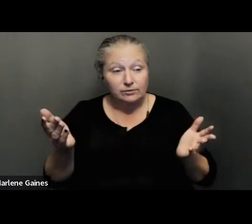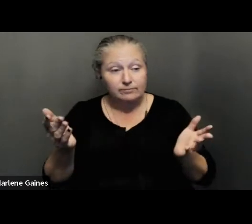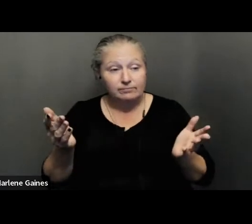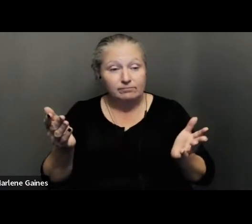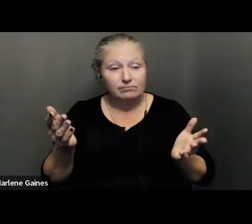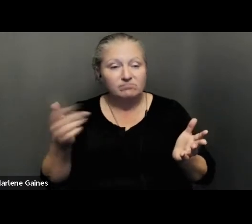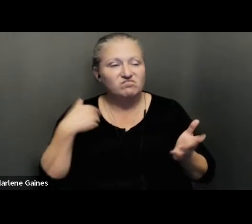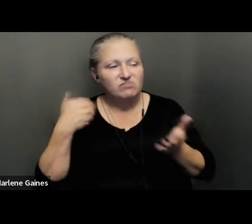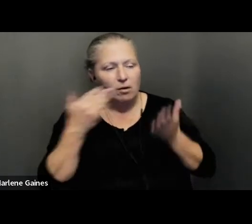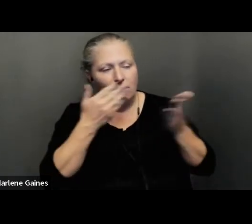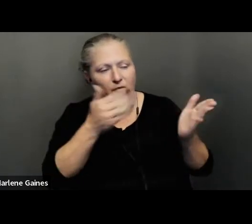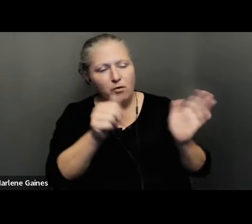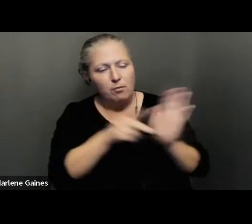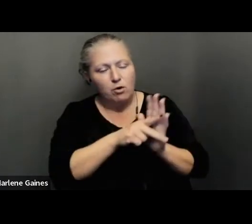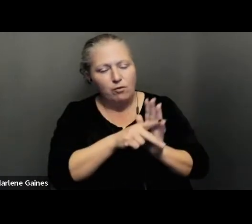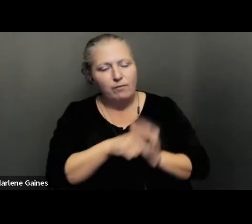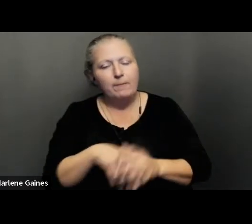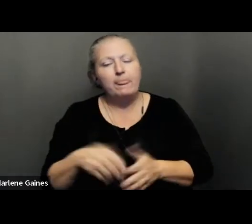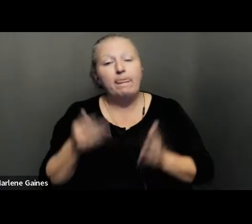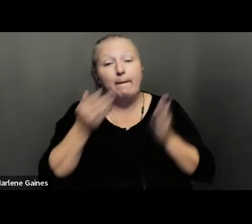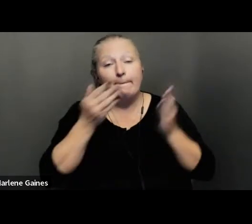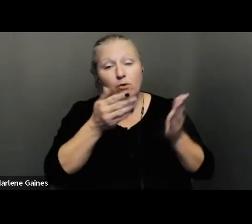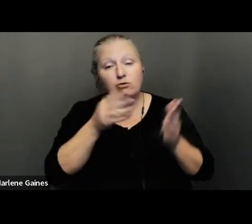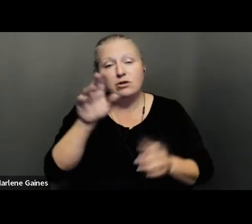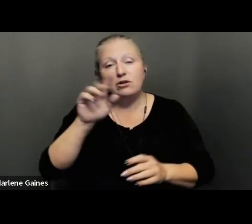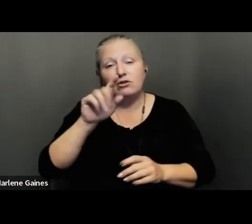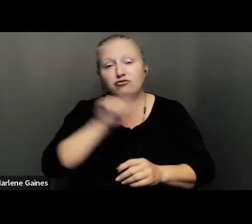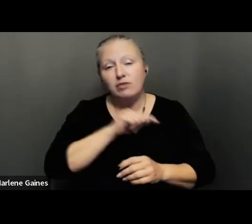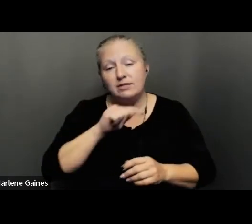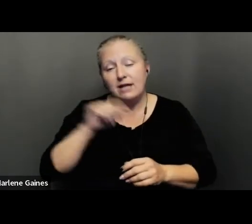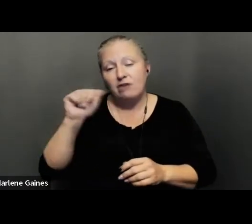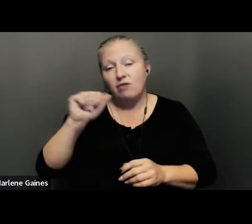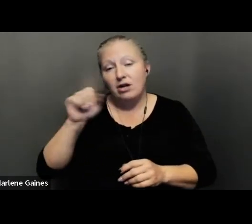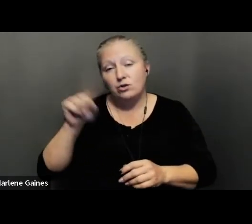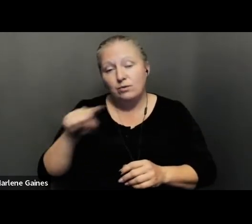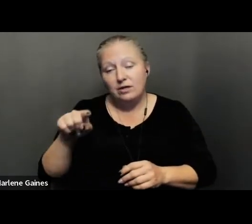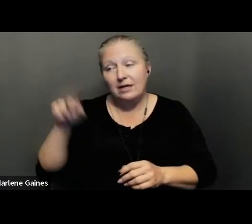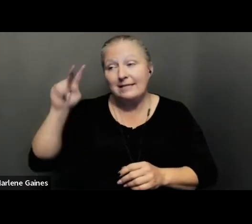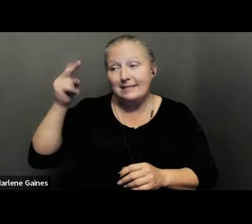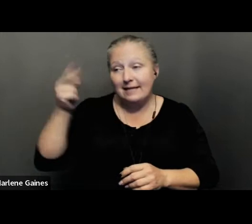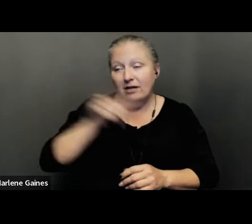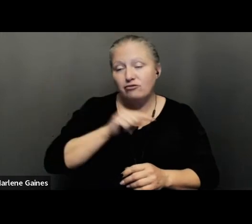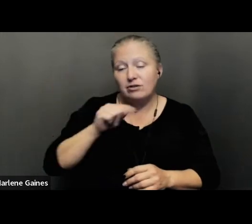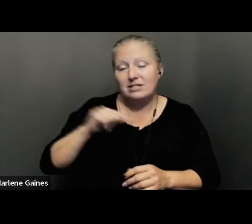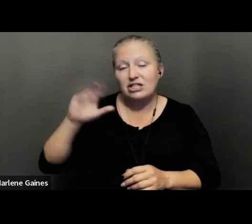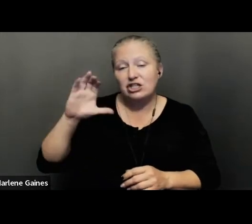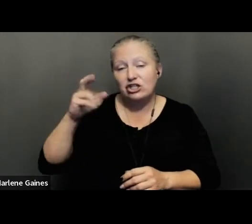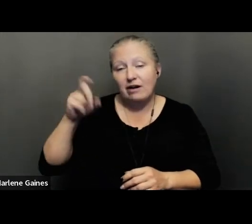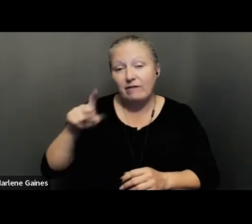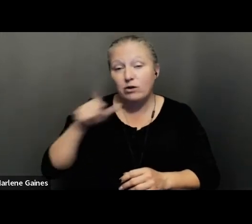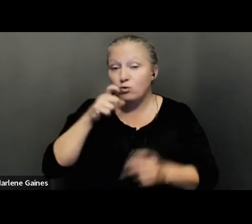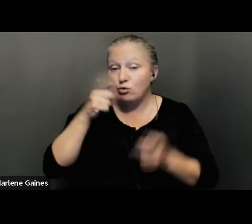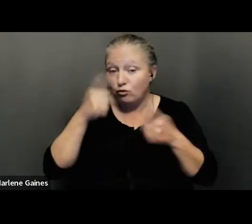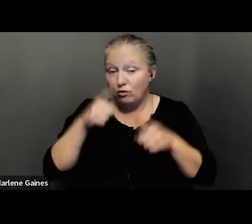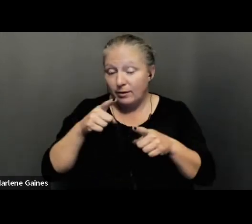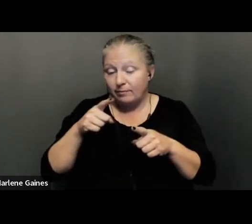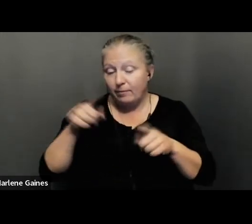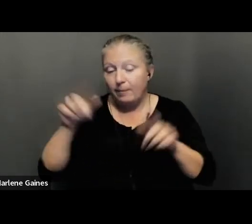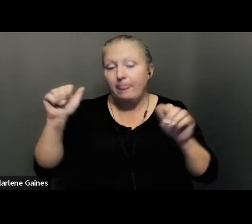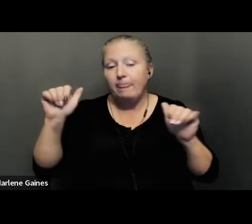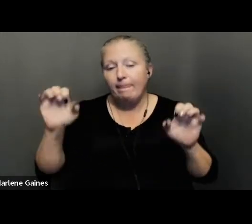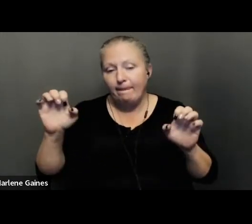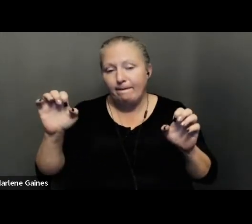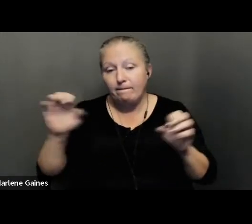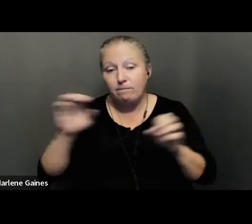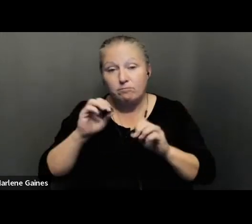I'll move Motion. to approve. Okay, motion by trustee Andrade Zuniga, I'll second. seconded by trustee Chavez. All those in favor, please say aye. Aye.